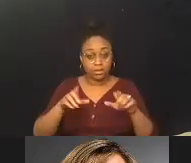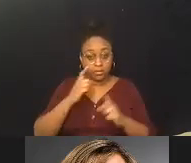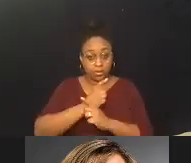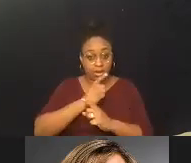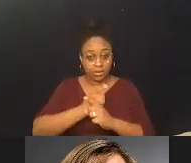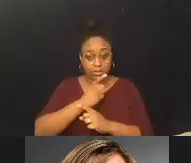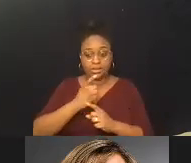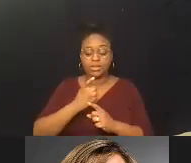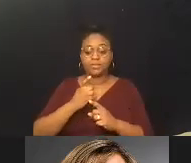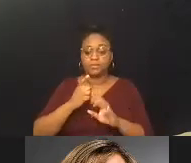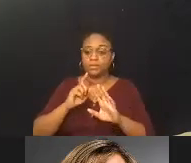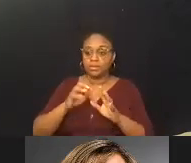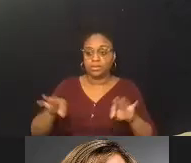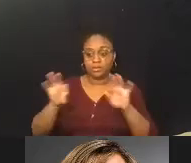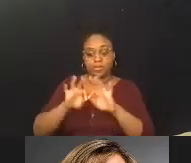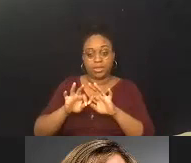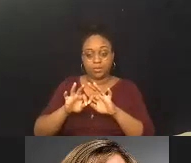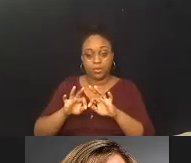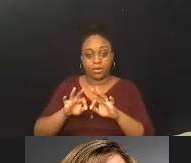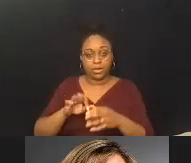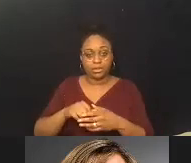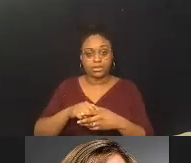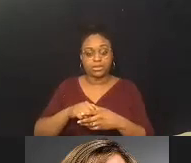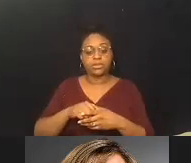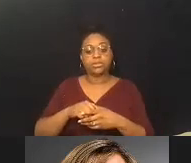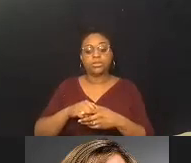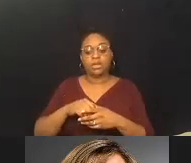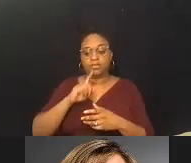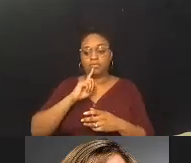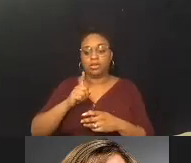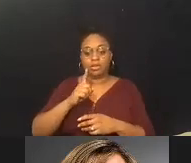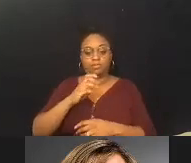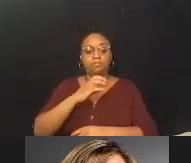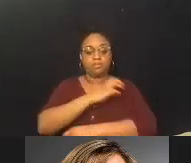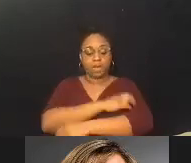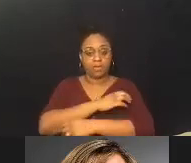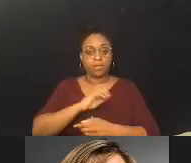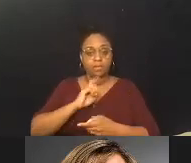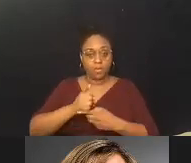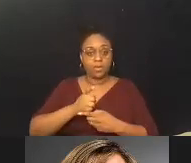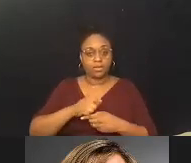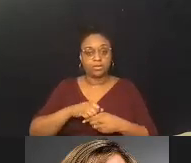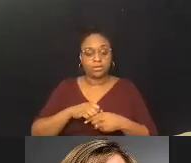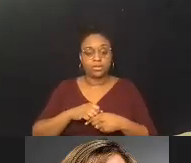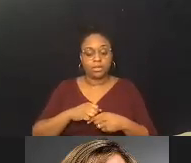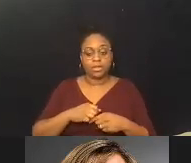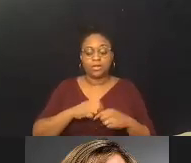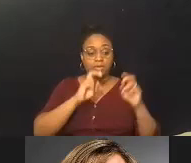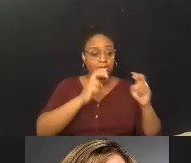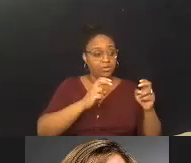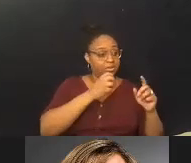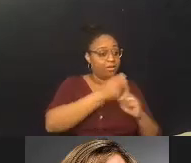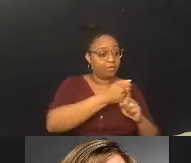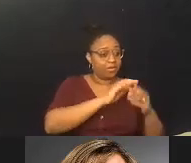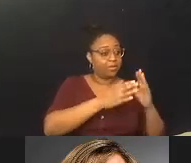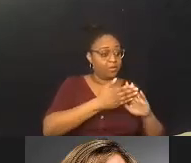on campus who can support that work, if done correctly, it can be a really good opportunity to integrate issues that are impacting the community